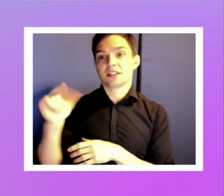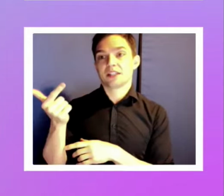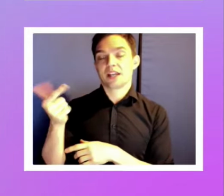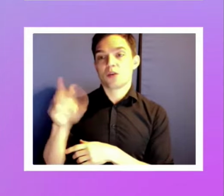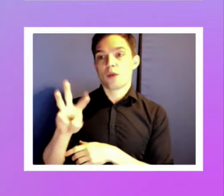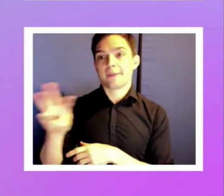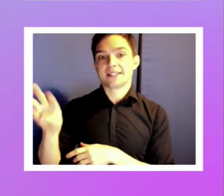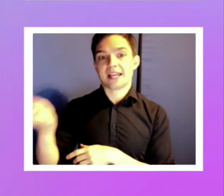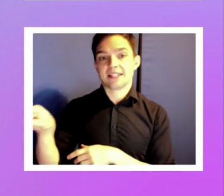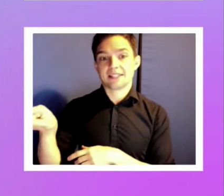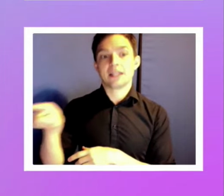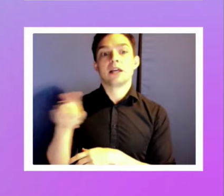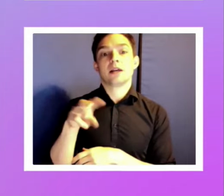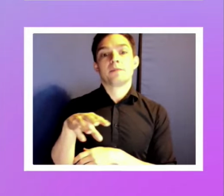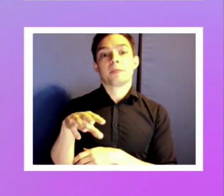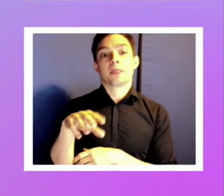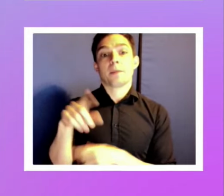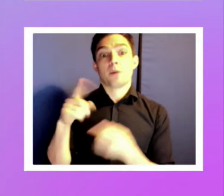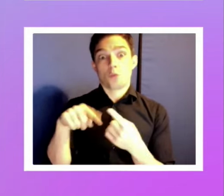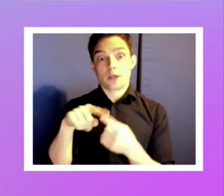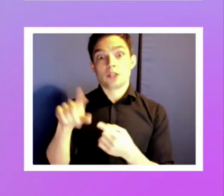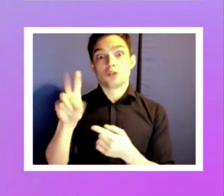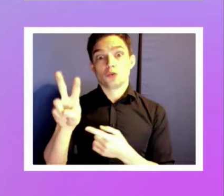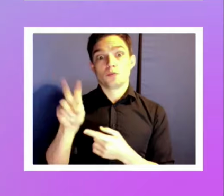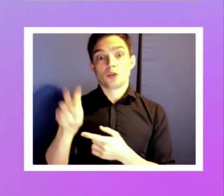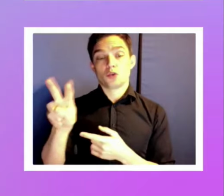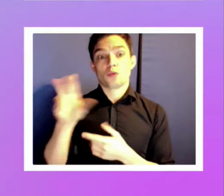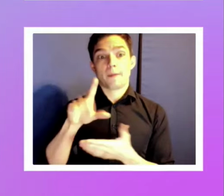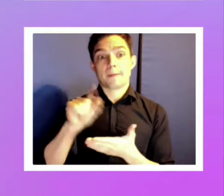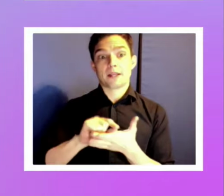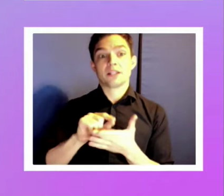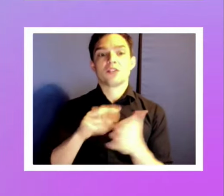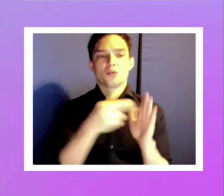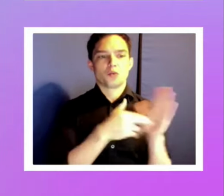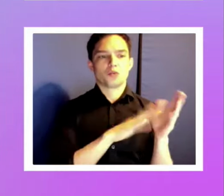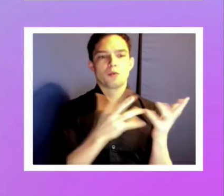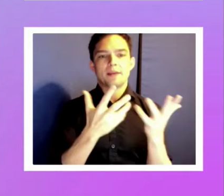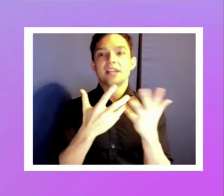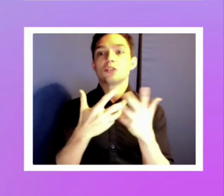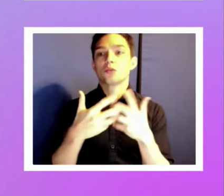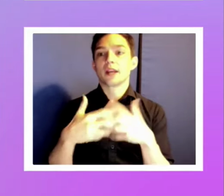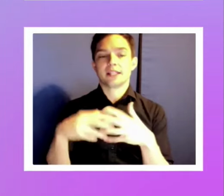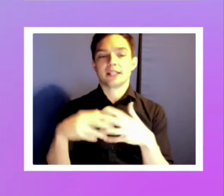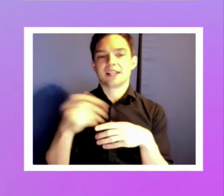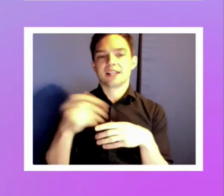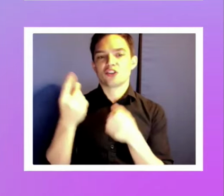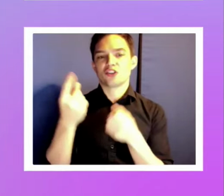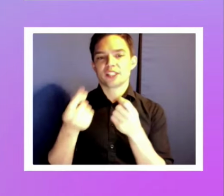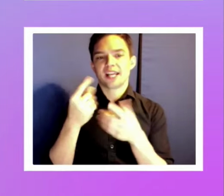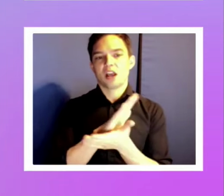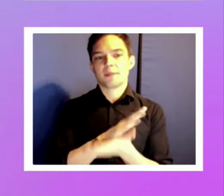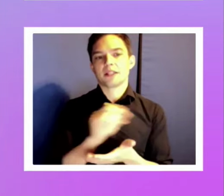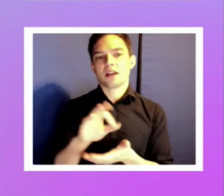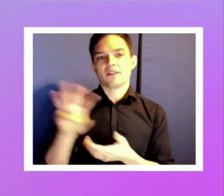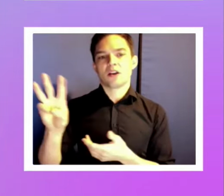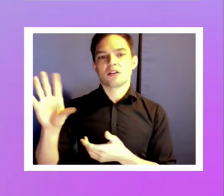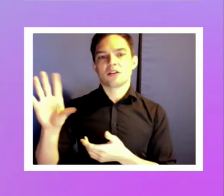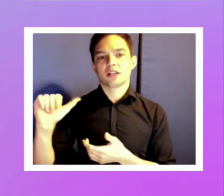but when WCAG 2.2 gets published, these rules will be integrated in the understanding documents of WCAG. So